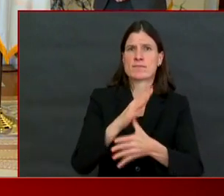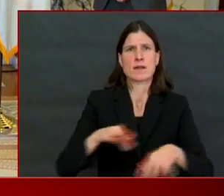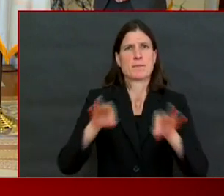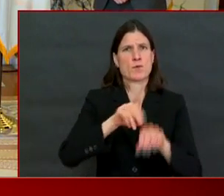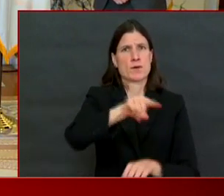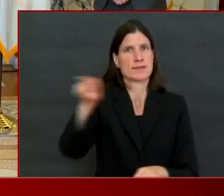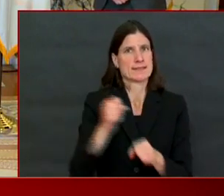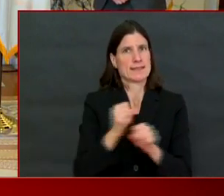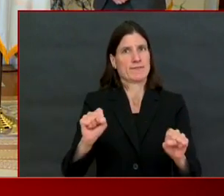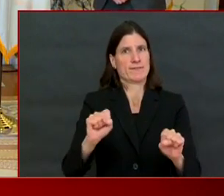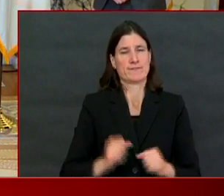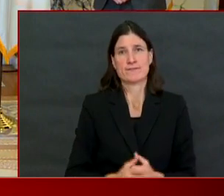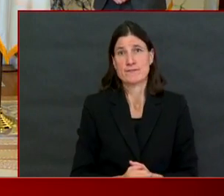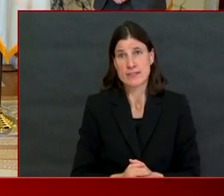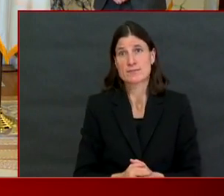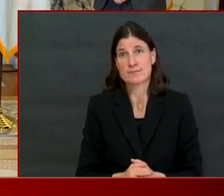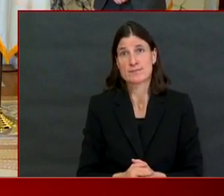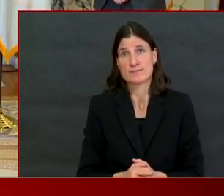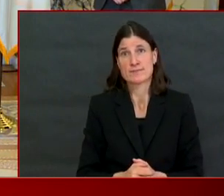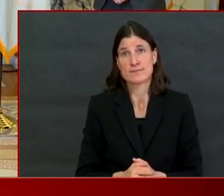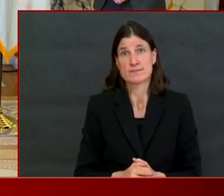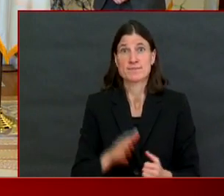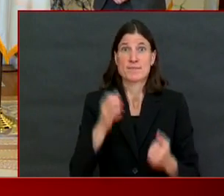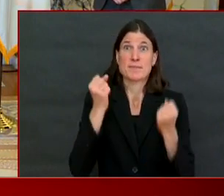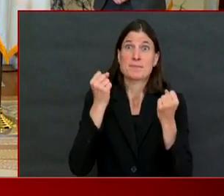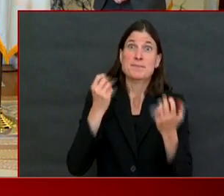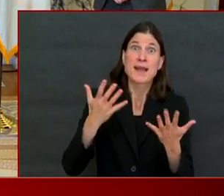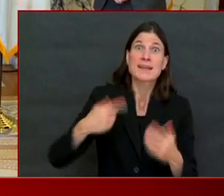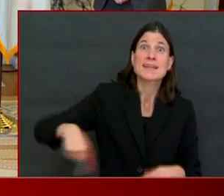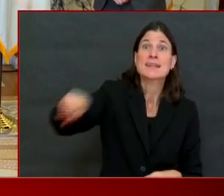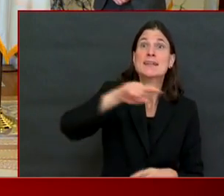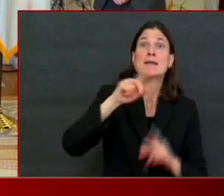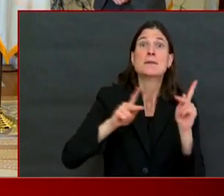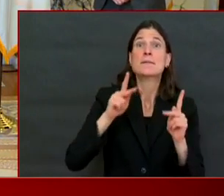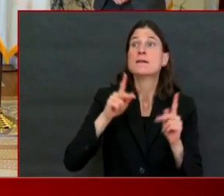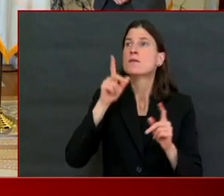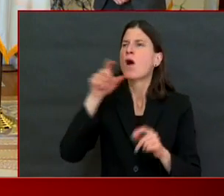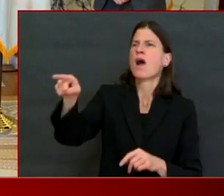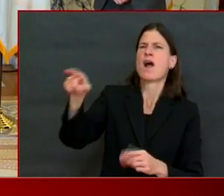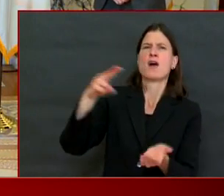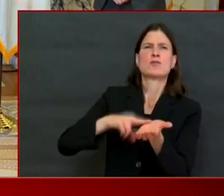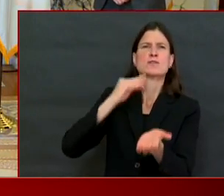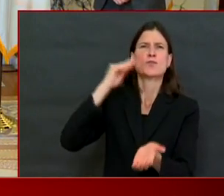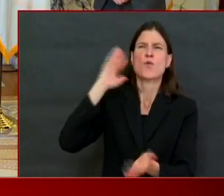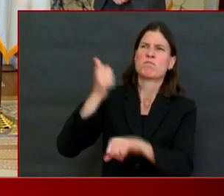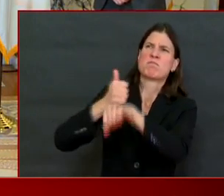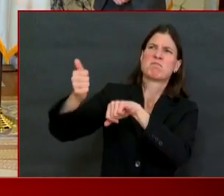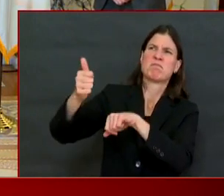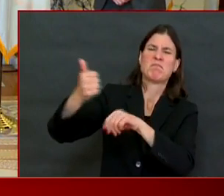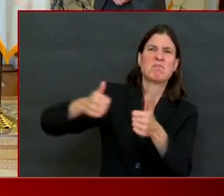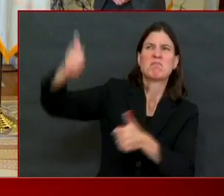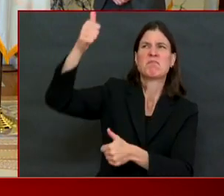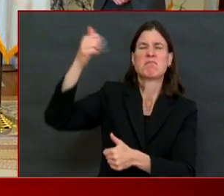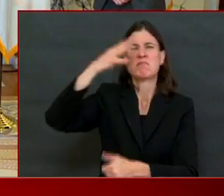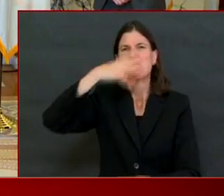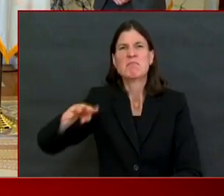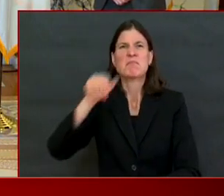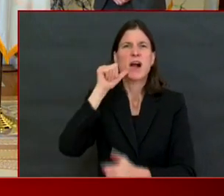in no way the fault of those facilities. To help really illustrate this